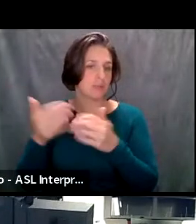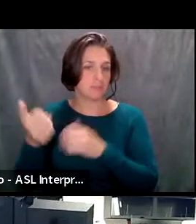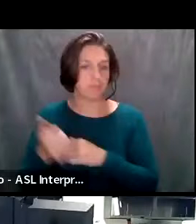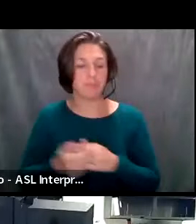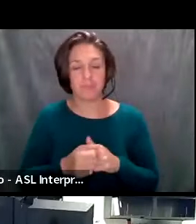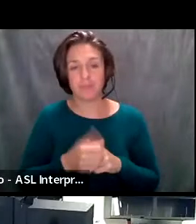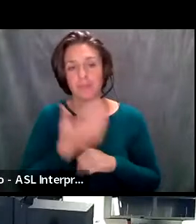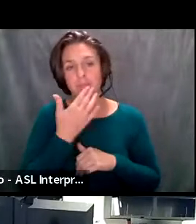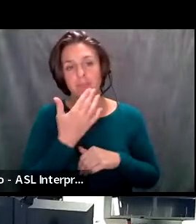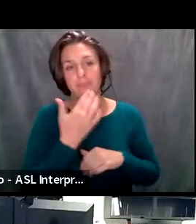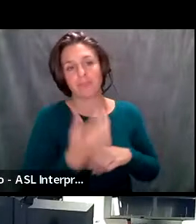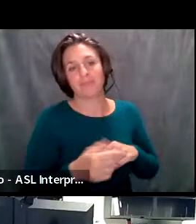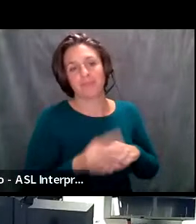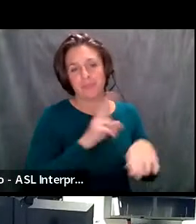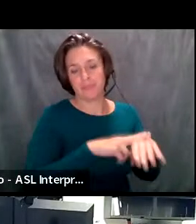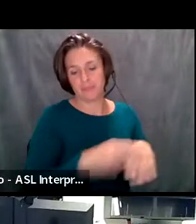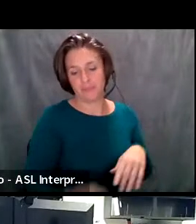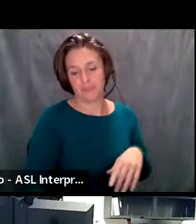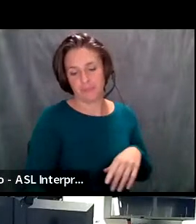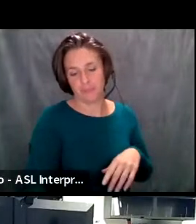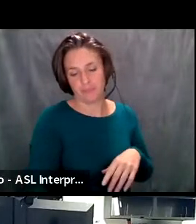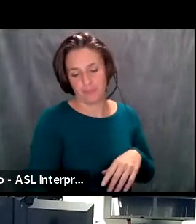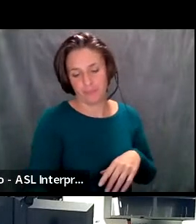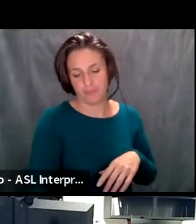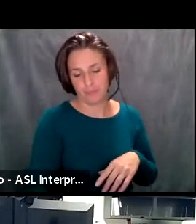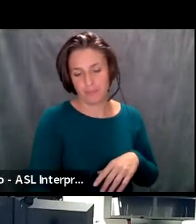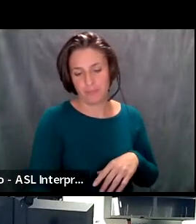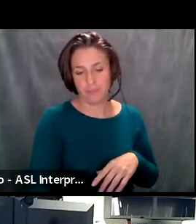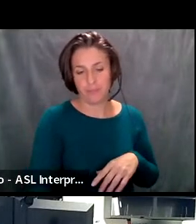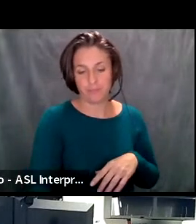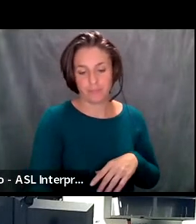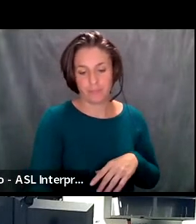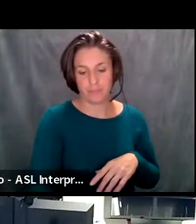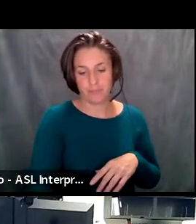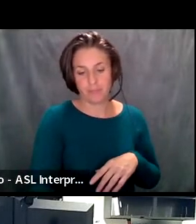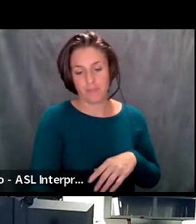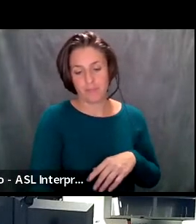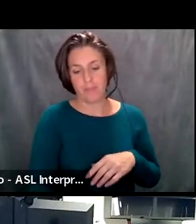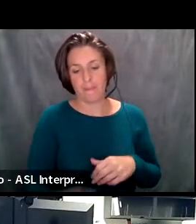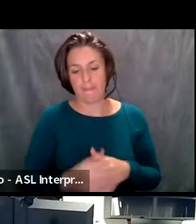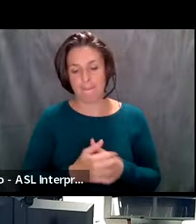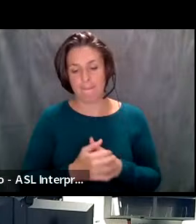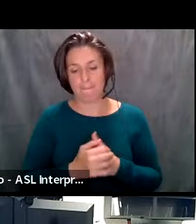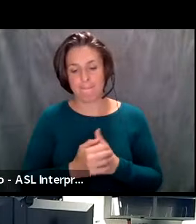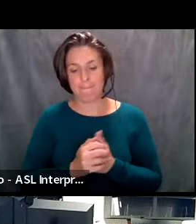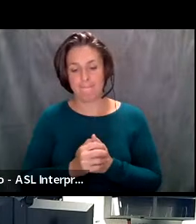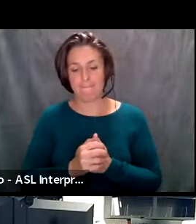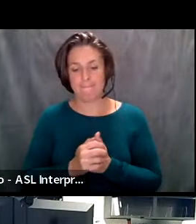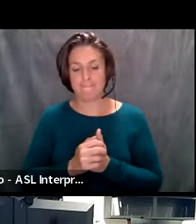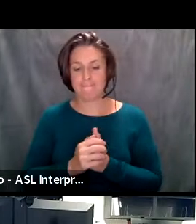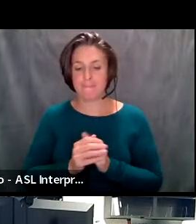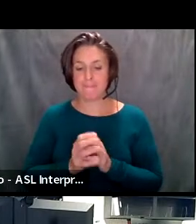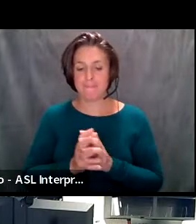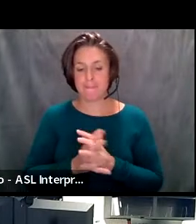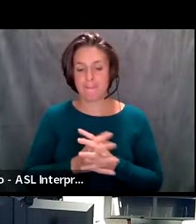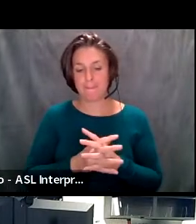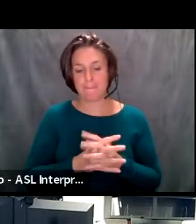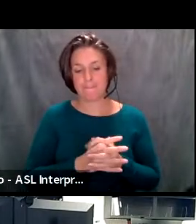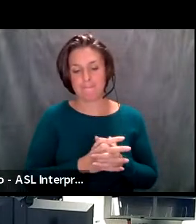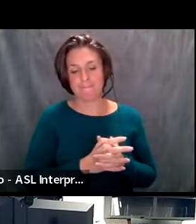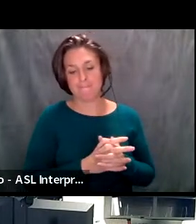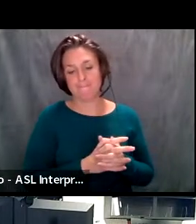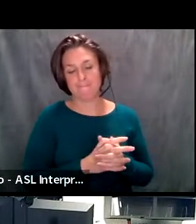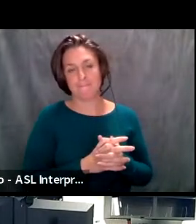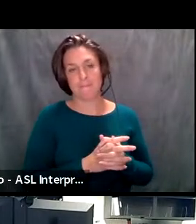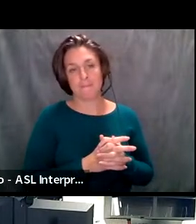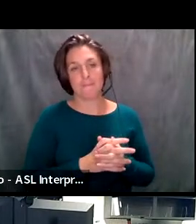Thank you. Of course. Okay. Sorry, I saw Trustee Jacobson had a comment. Yeah,